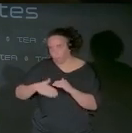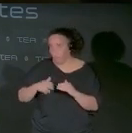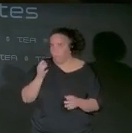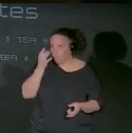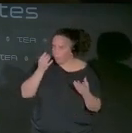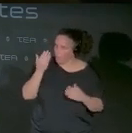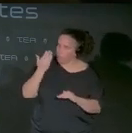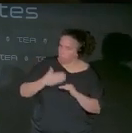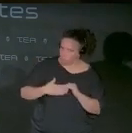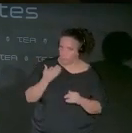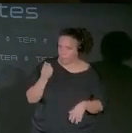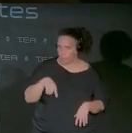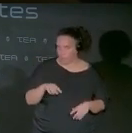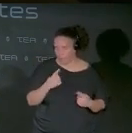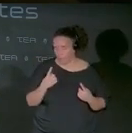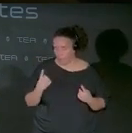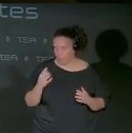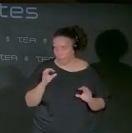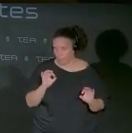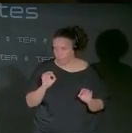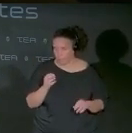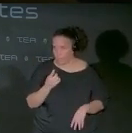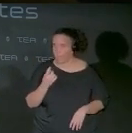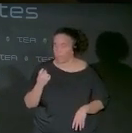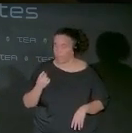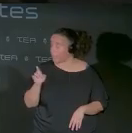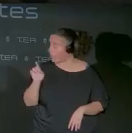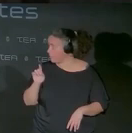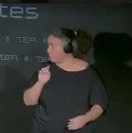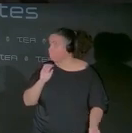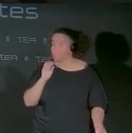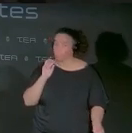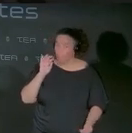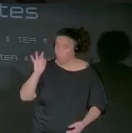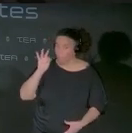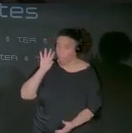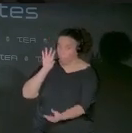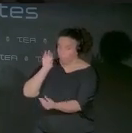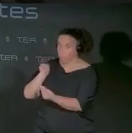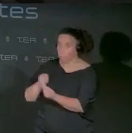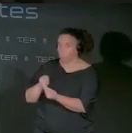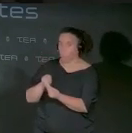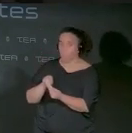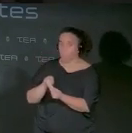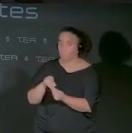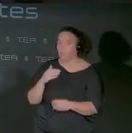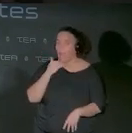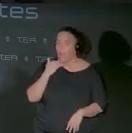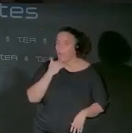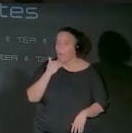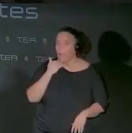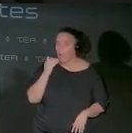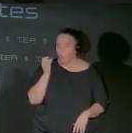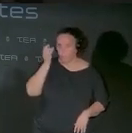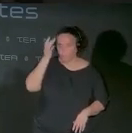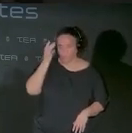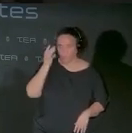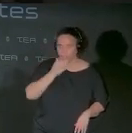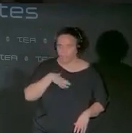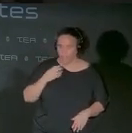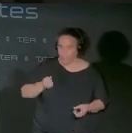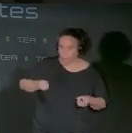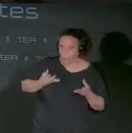Yeah, I totally agree. Just one thing I feel obliged to clarify, because yesterday and today